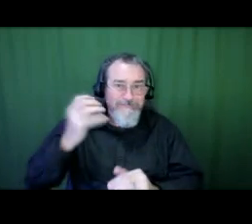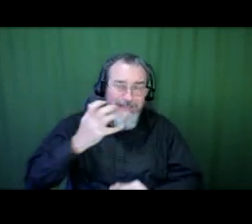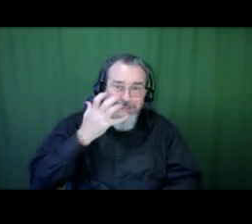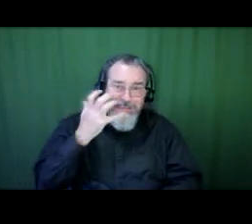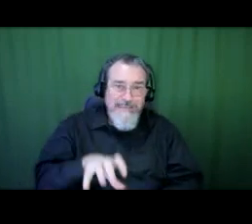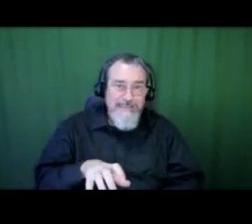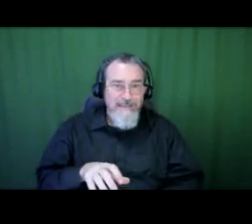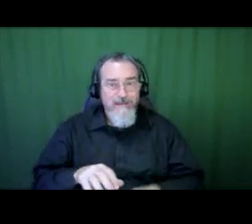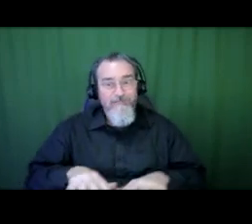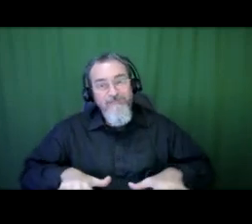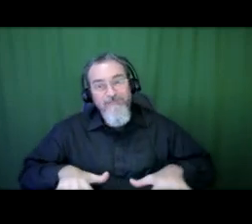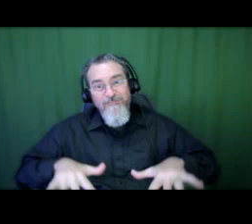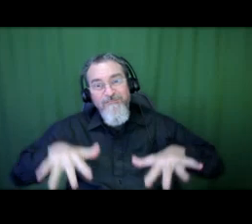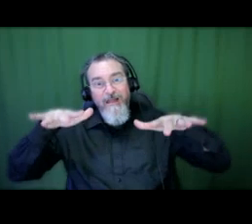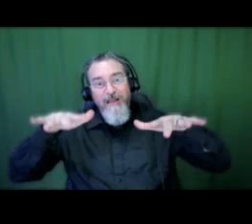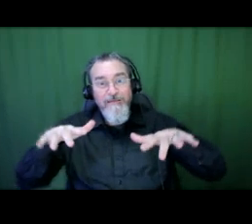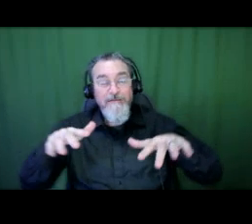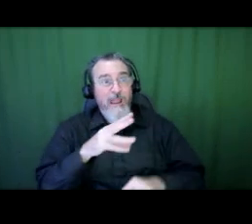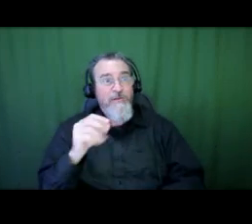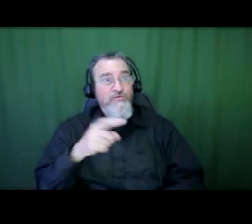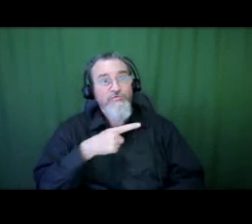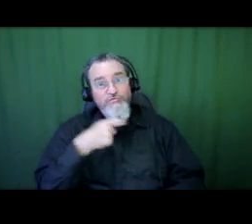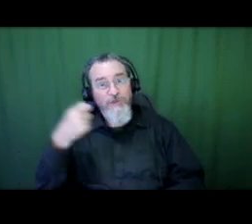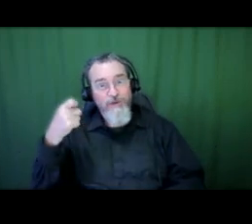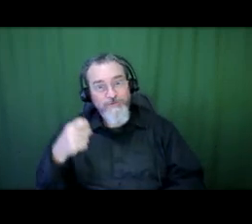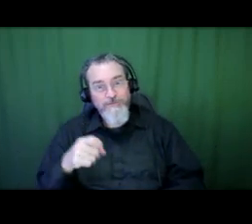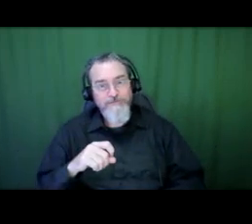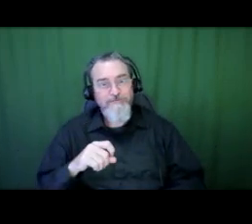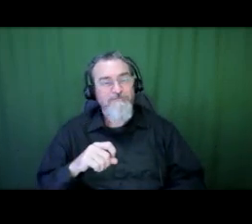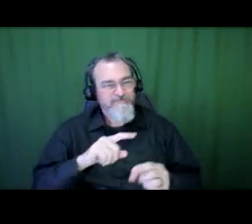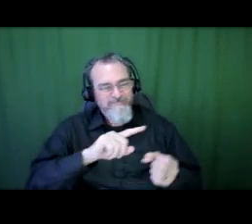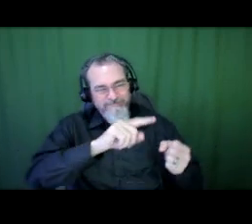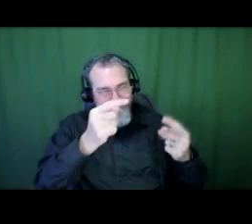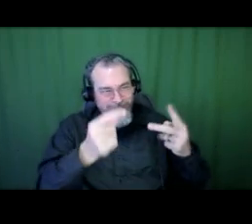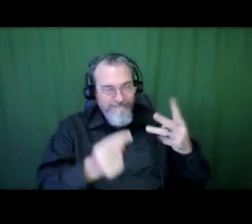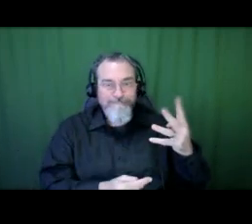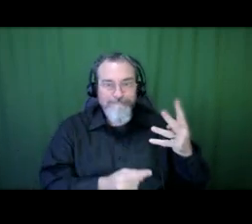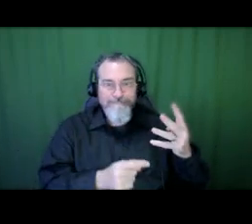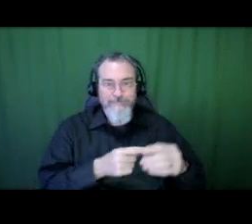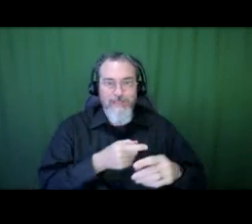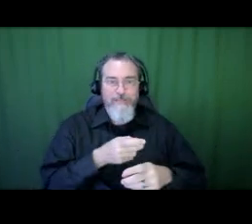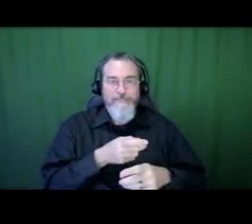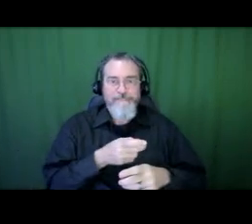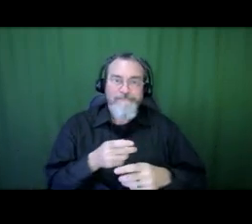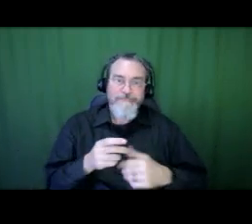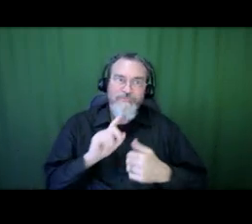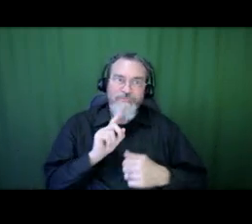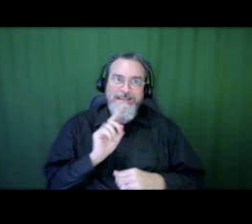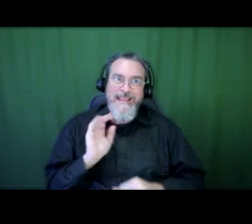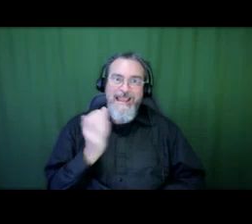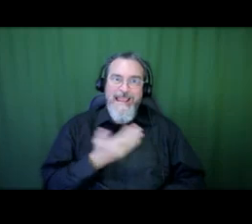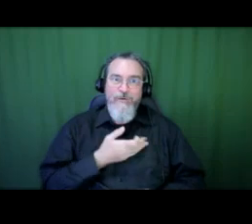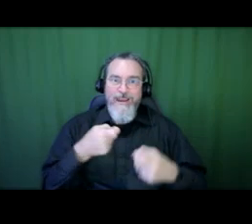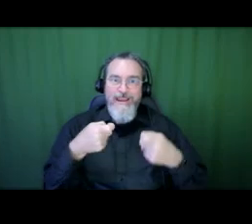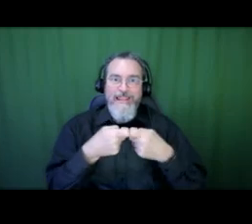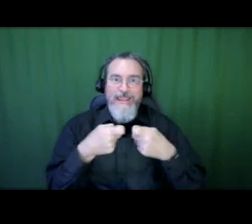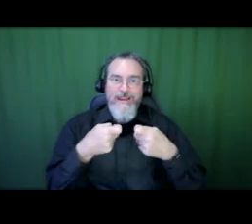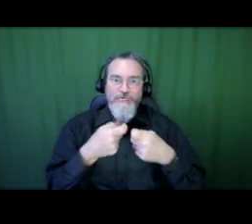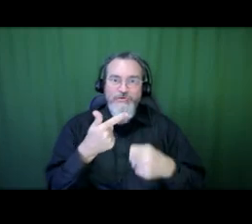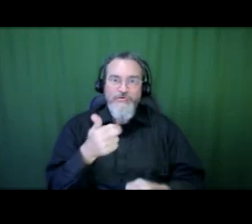and even drought. So all of those things threaten the stability of our electrical grid, and then also it's highlighted